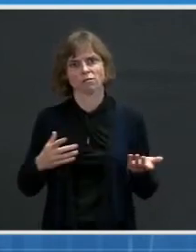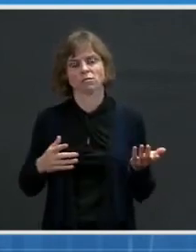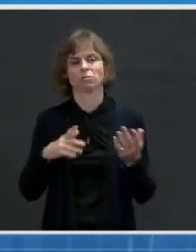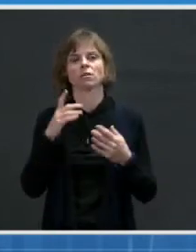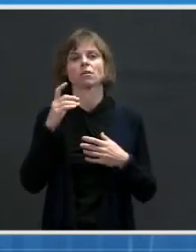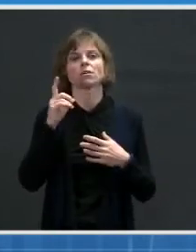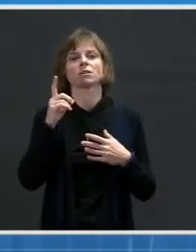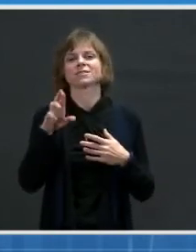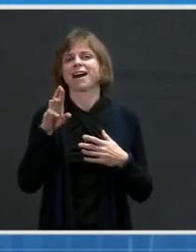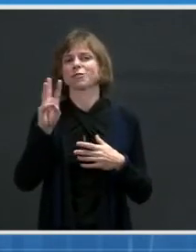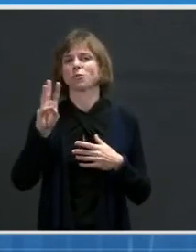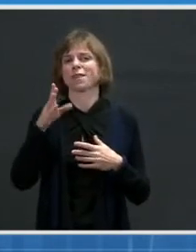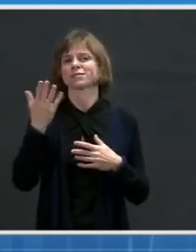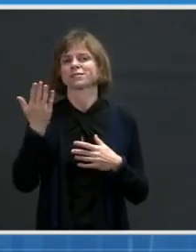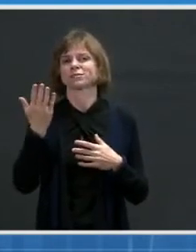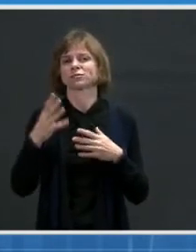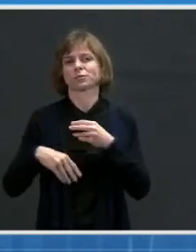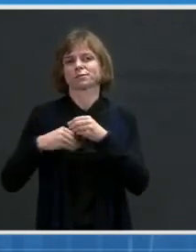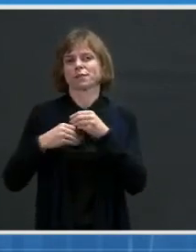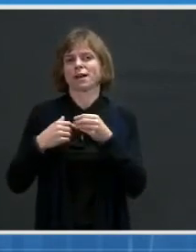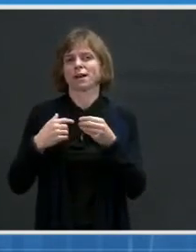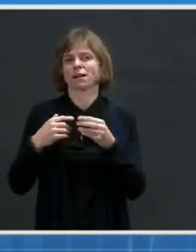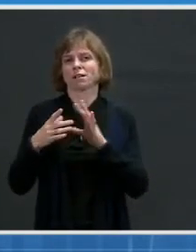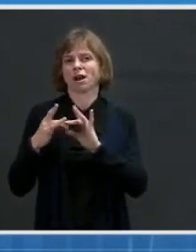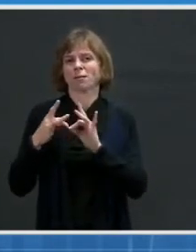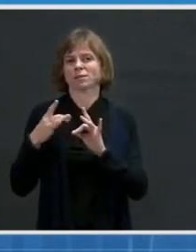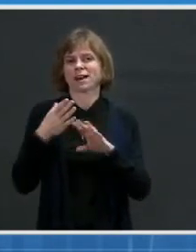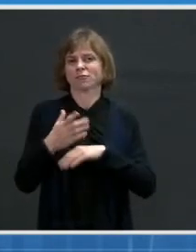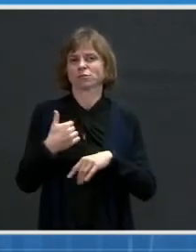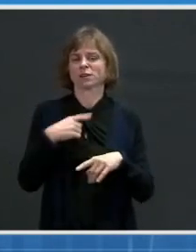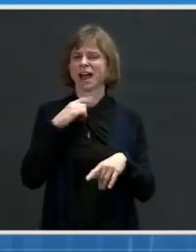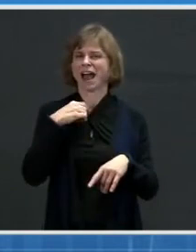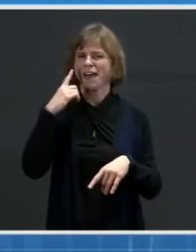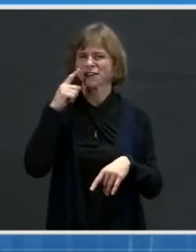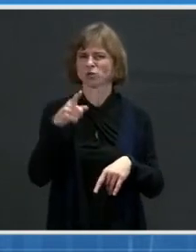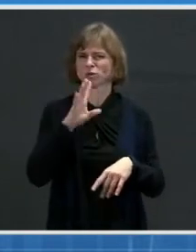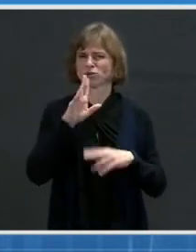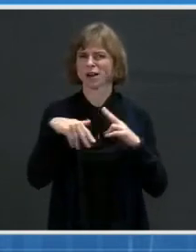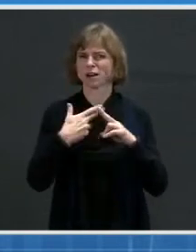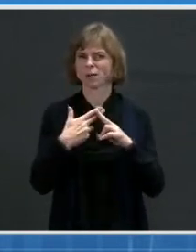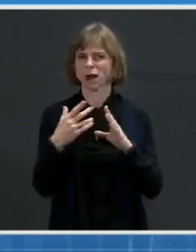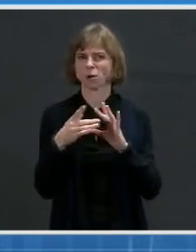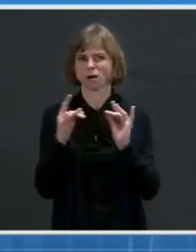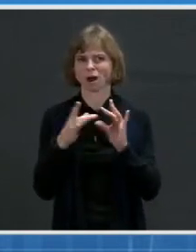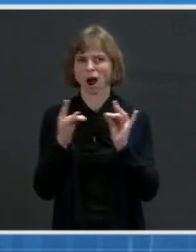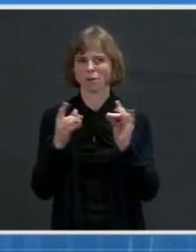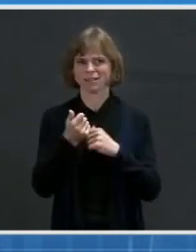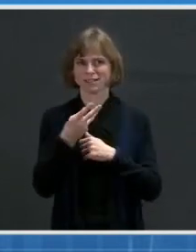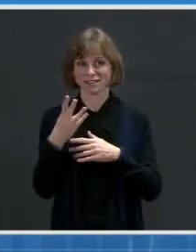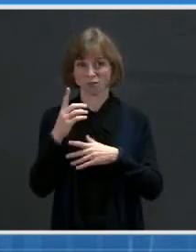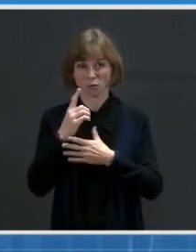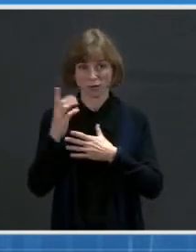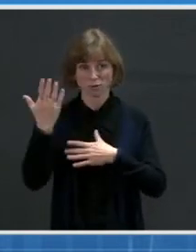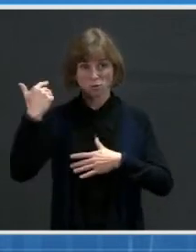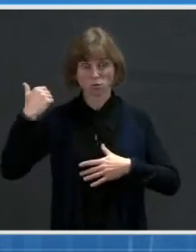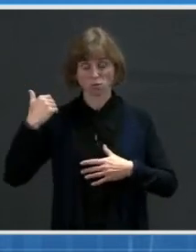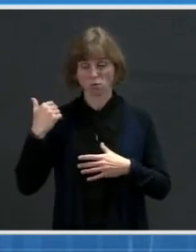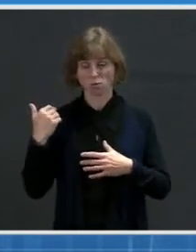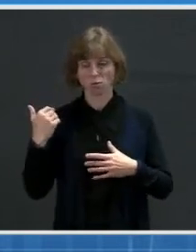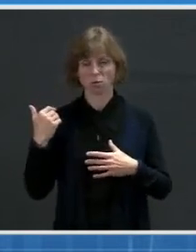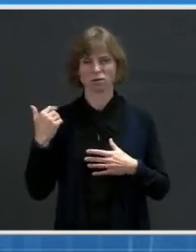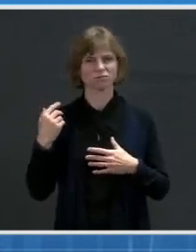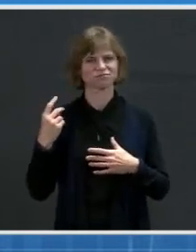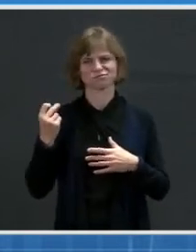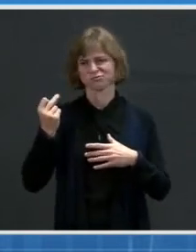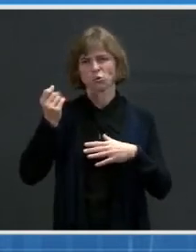you can comment after me if you'd like, but I believe what you're referring to is a comment made some number of weeks ago, right after